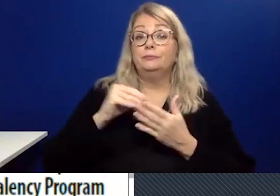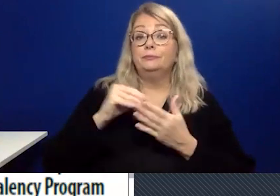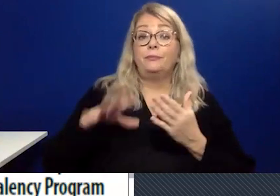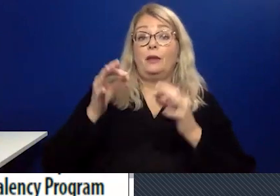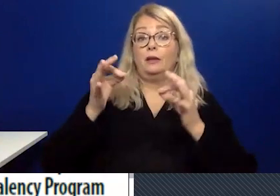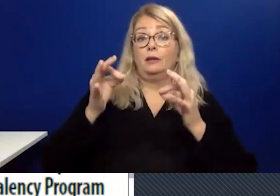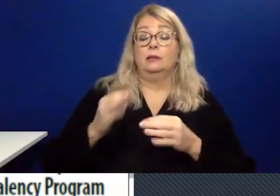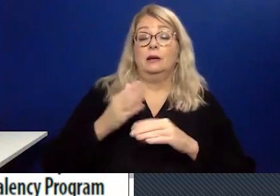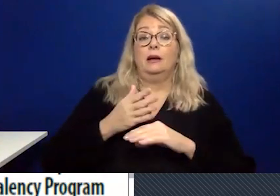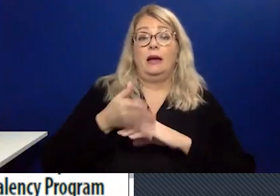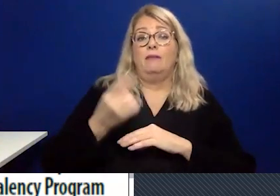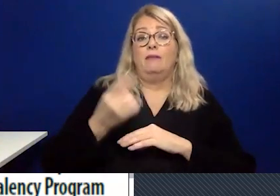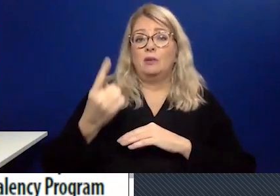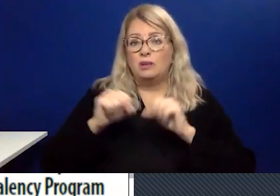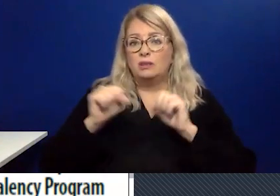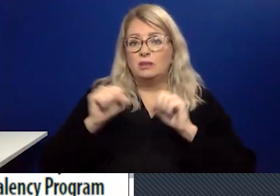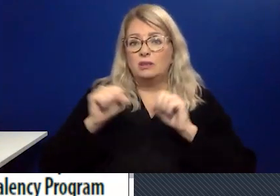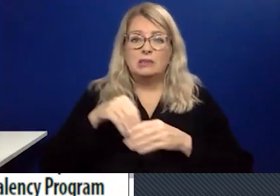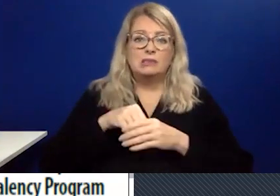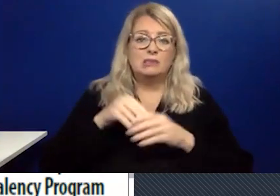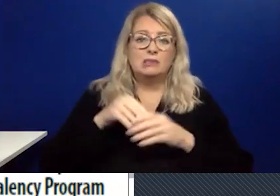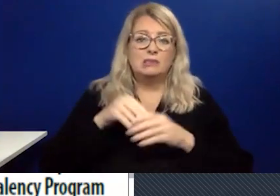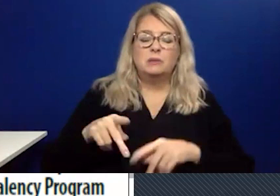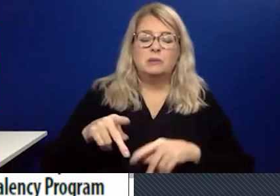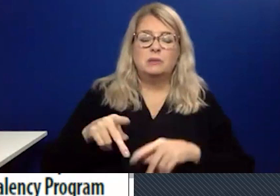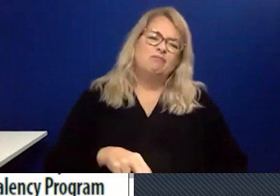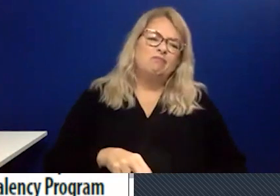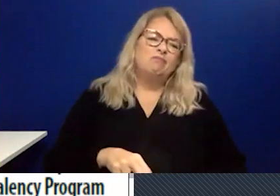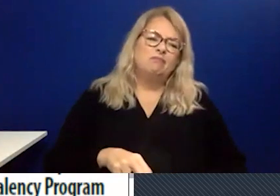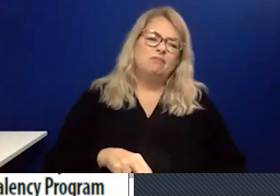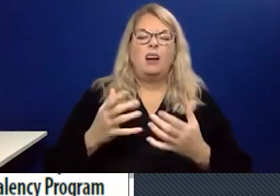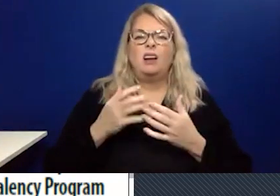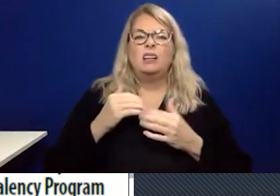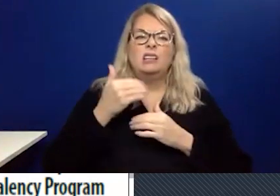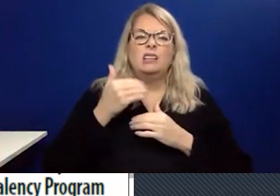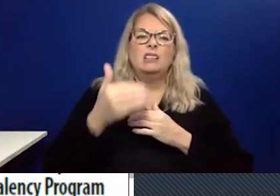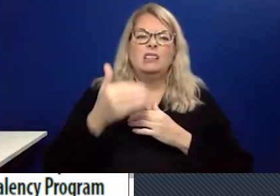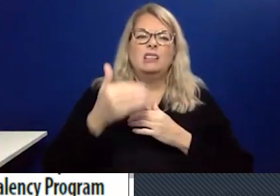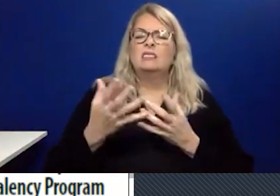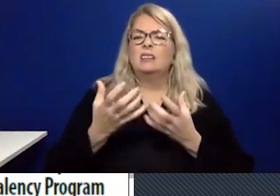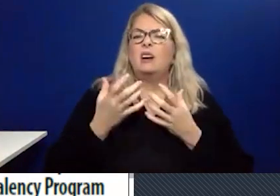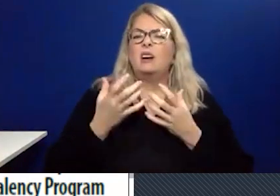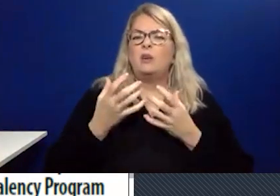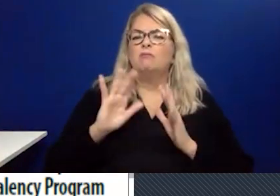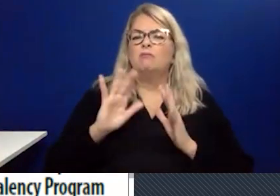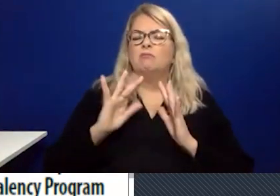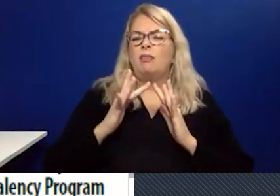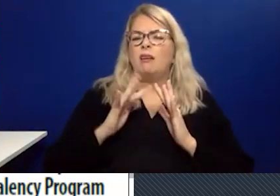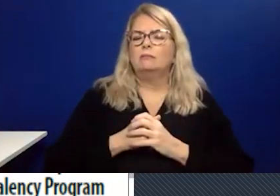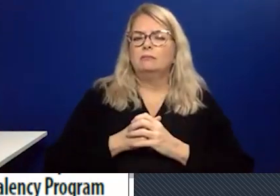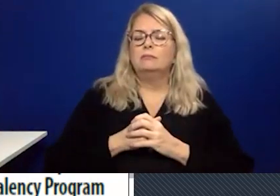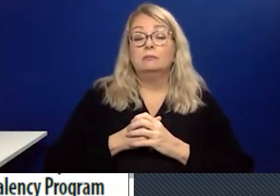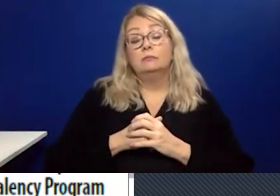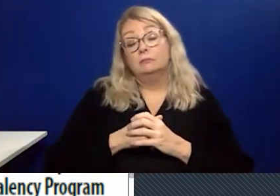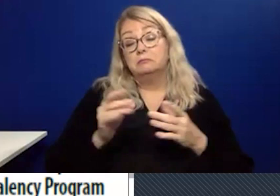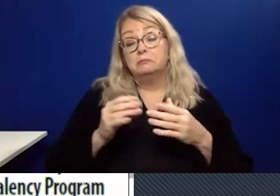semester of in-person, you know what, I think next semester I want to do it online instead, once they've gotten into that routine. So it can be very